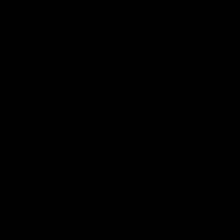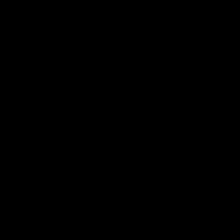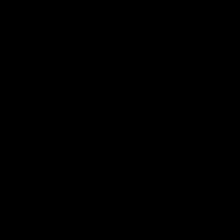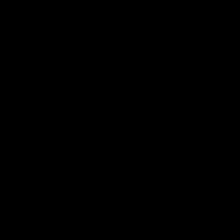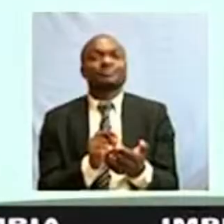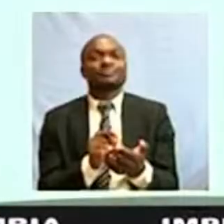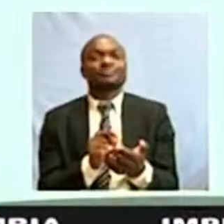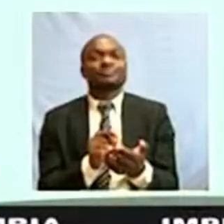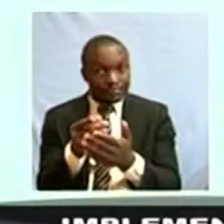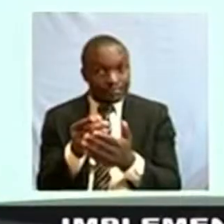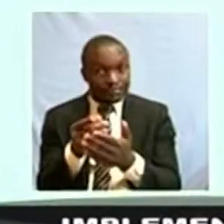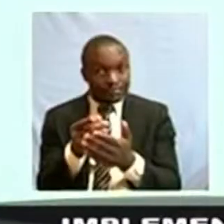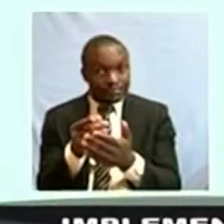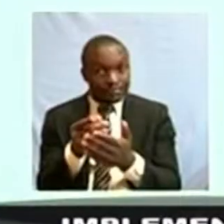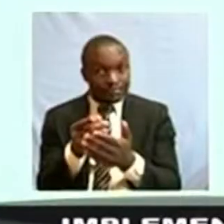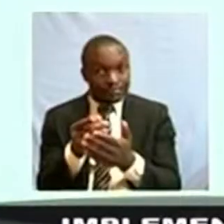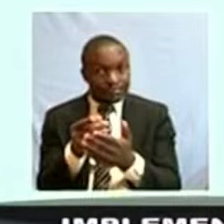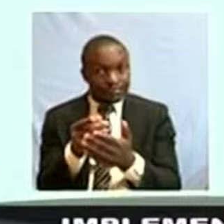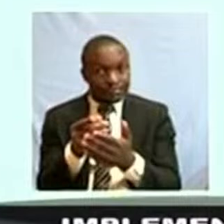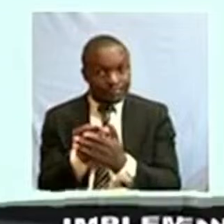veterinary is